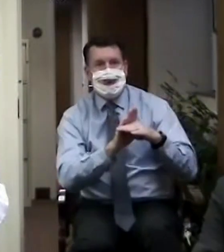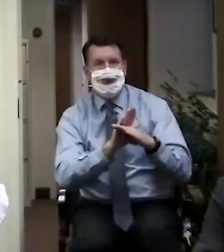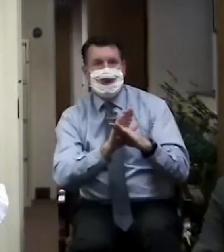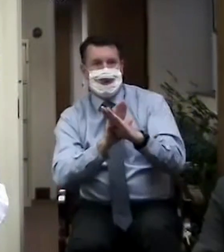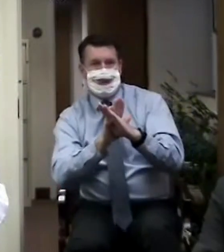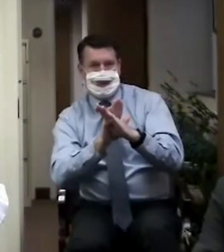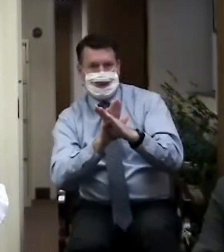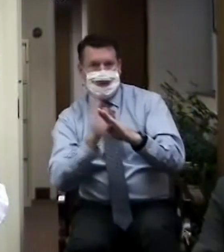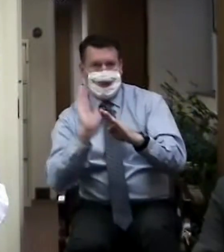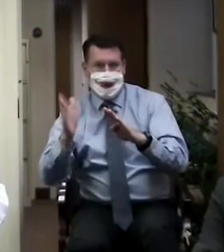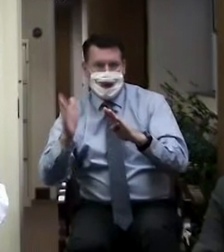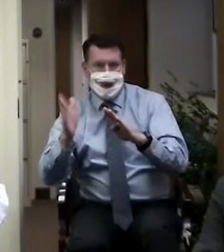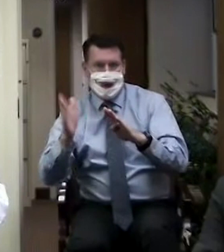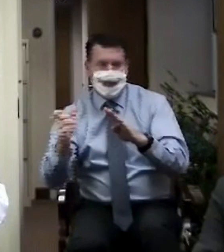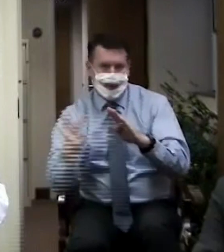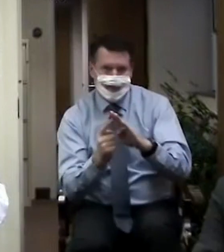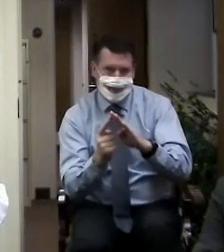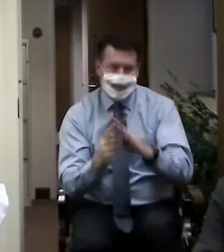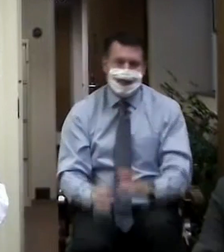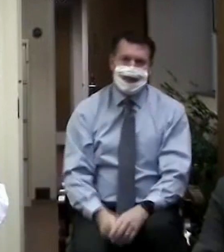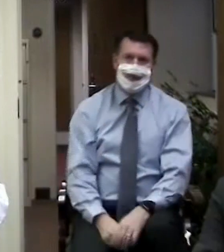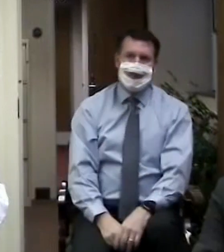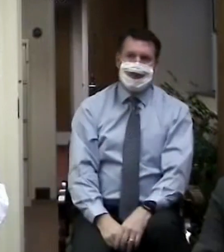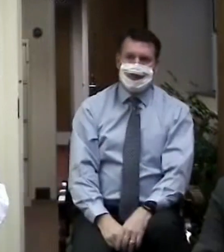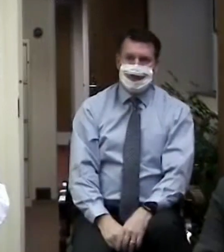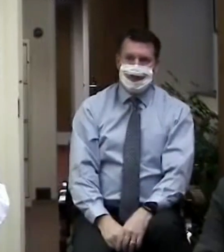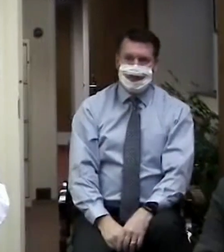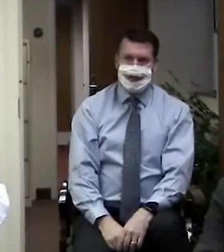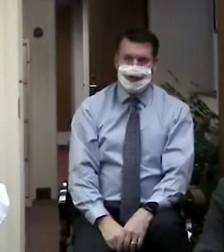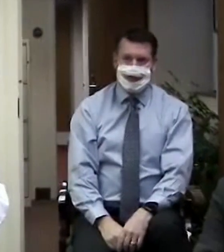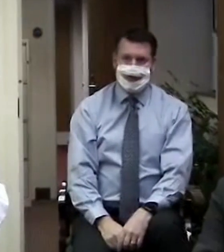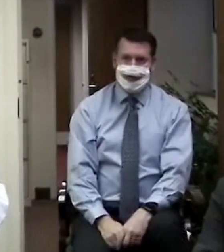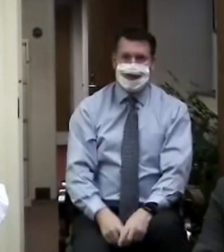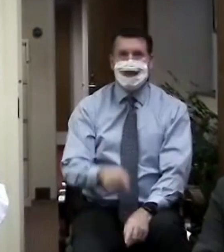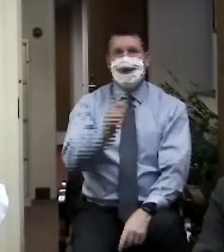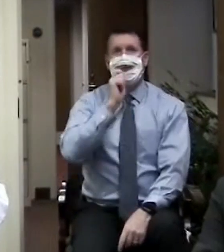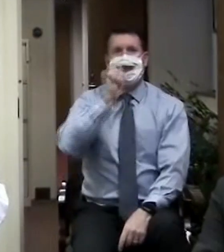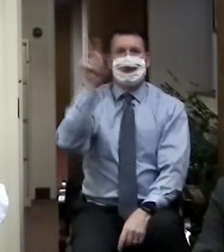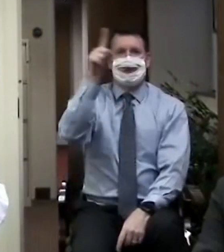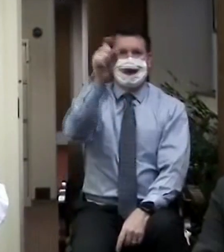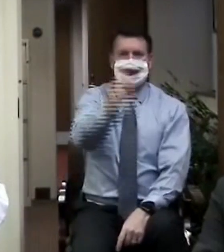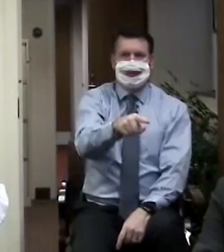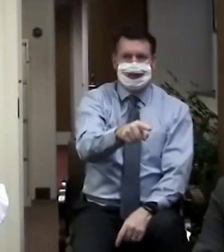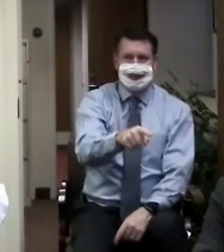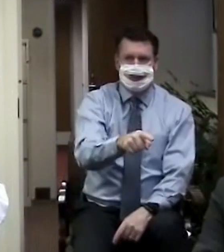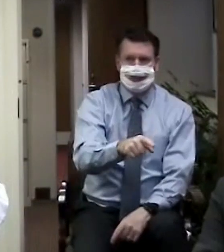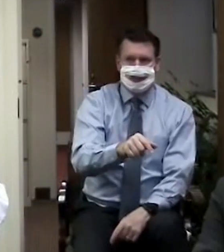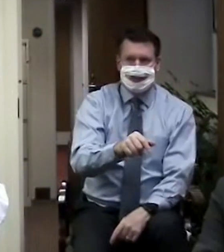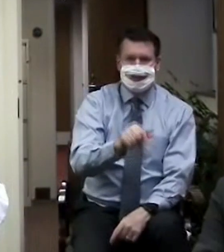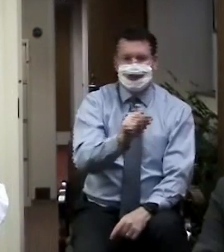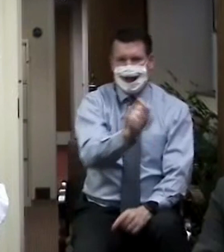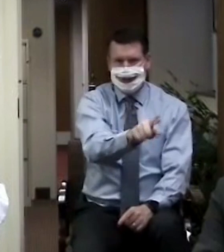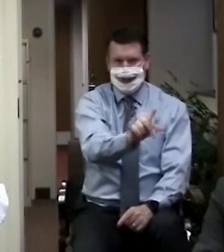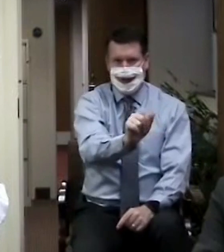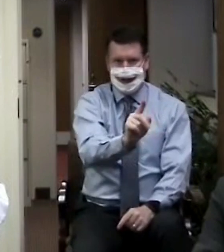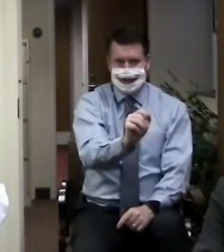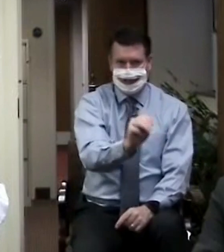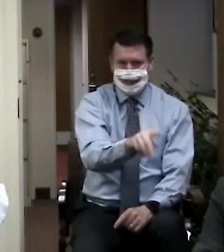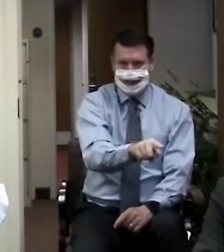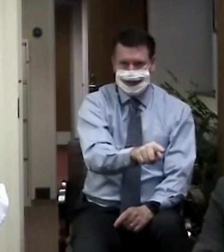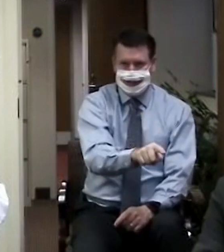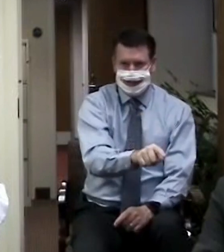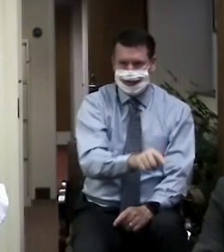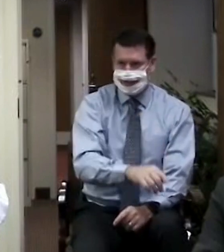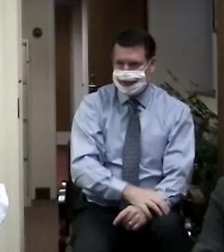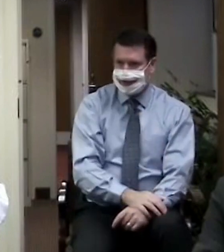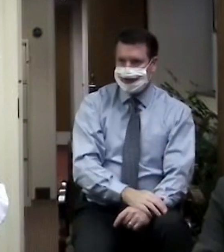part of the flattening of the curve, as I understand it, there is an ongoing